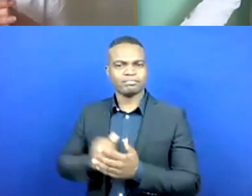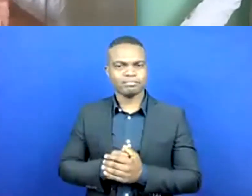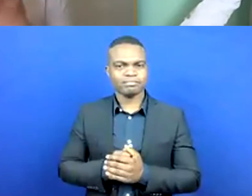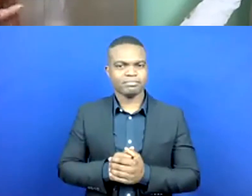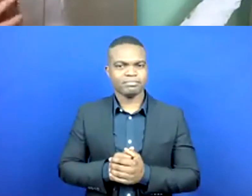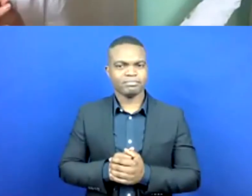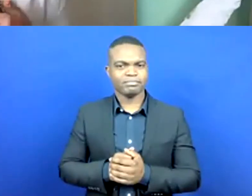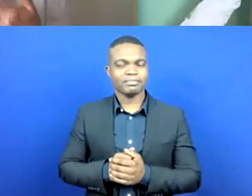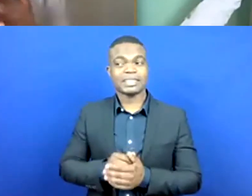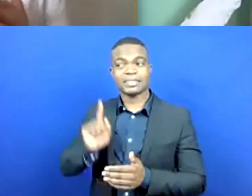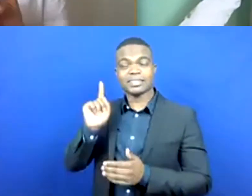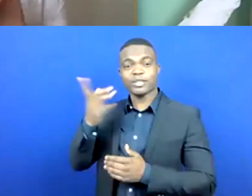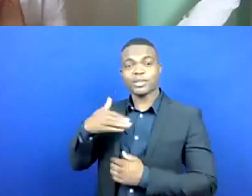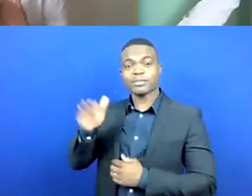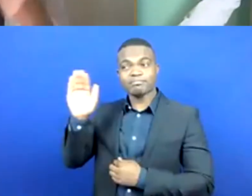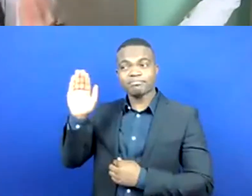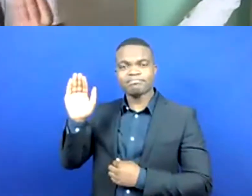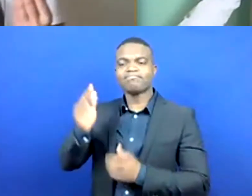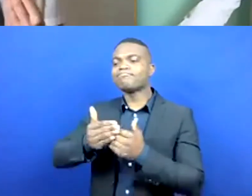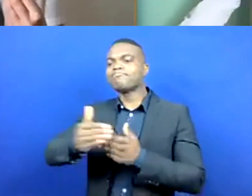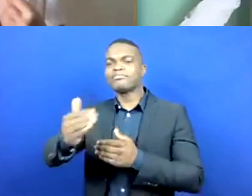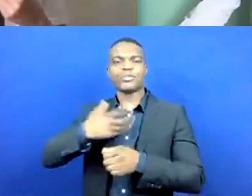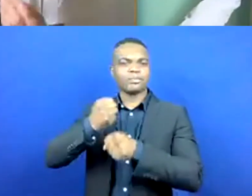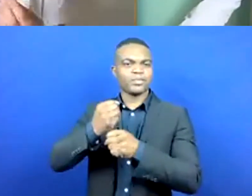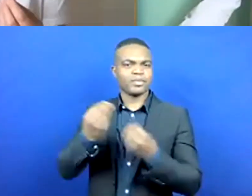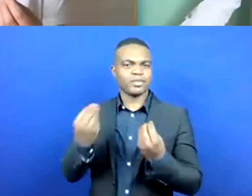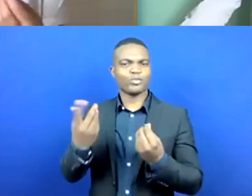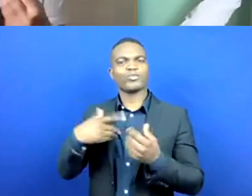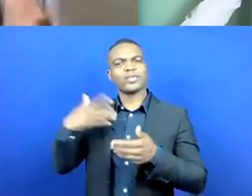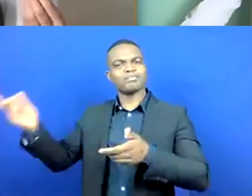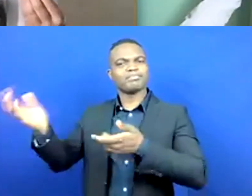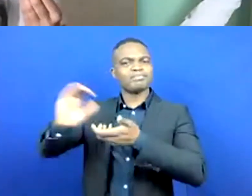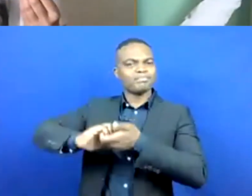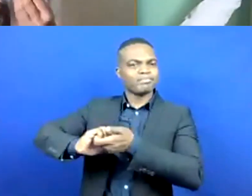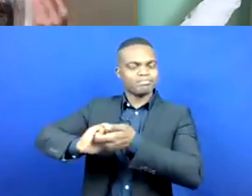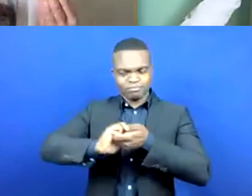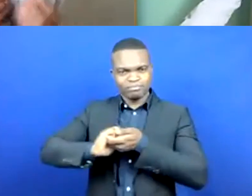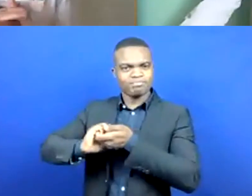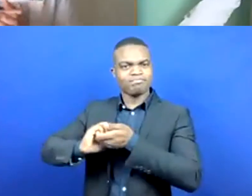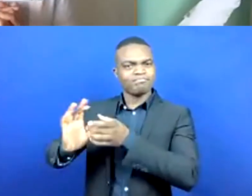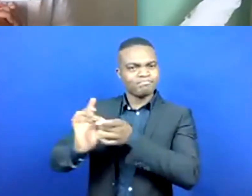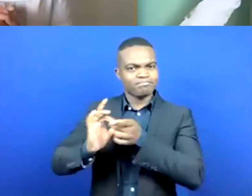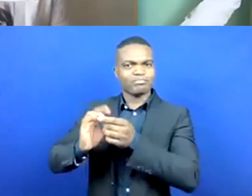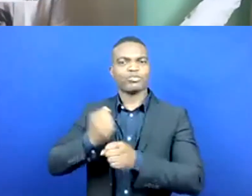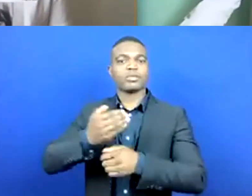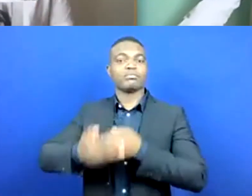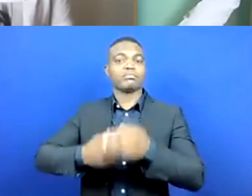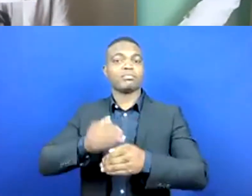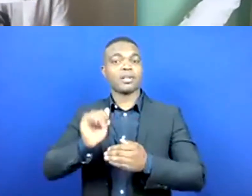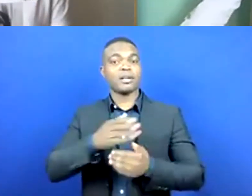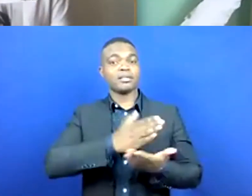understanding of governments and regulating bodies, what it is we can do and what it is we cannot do.